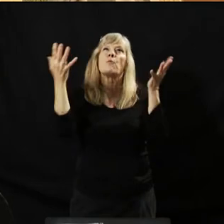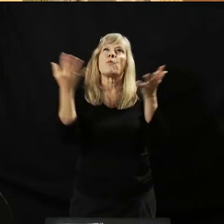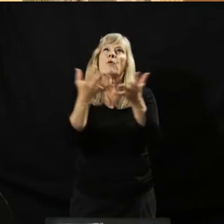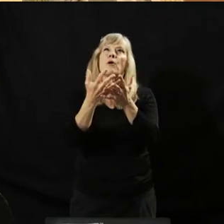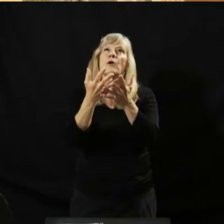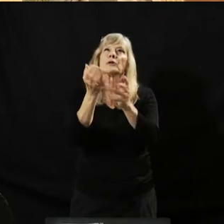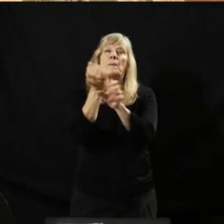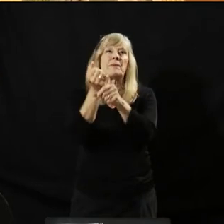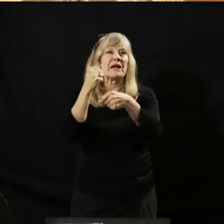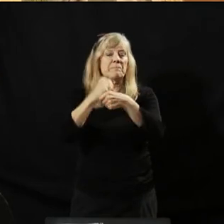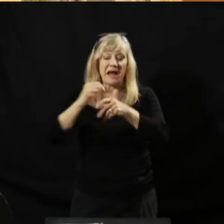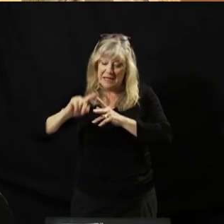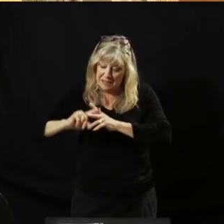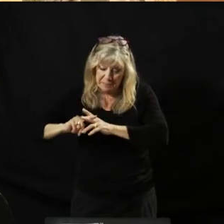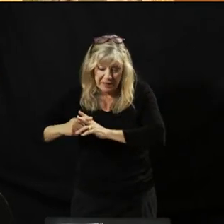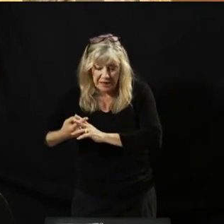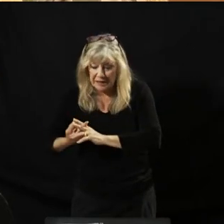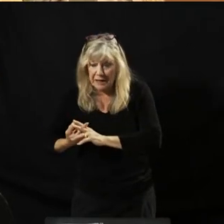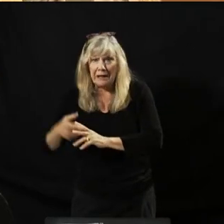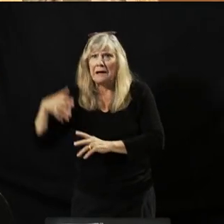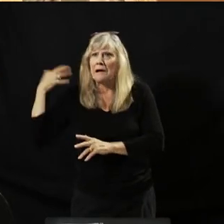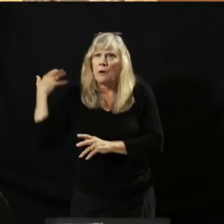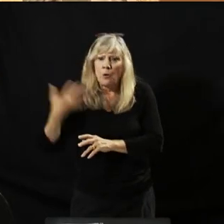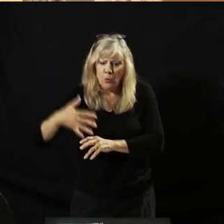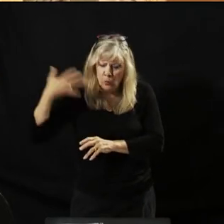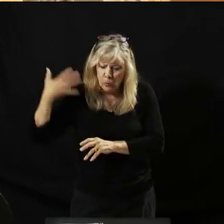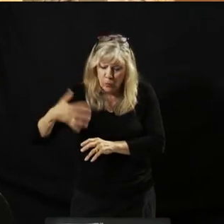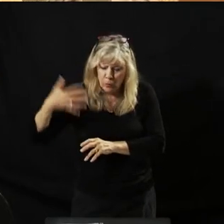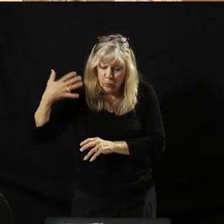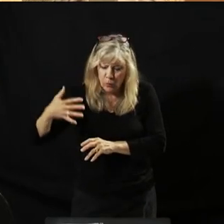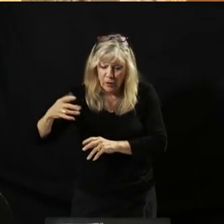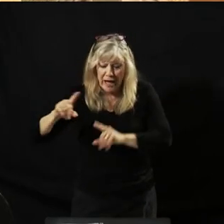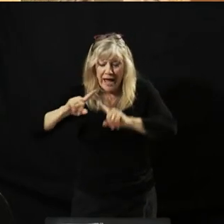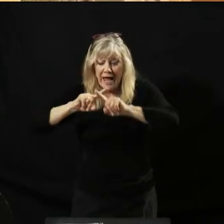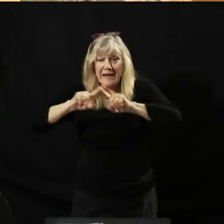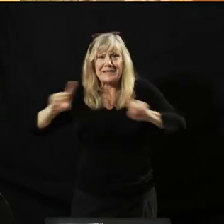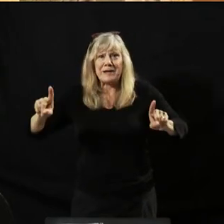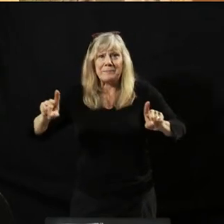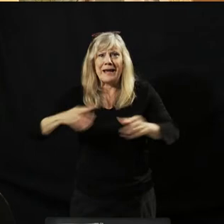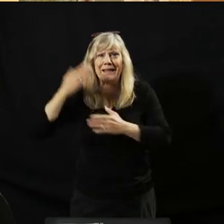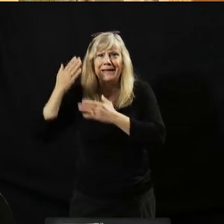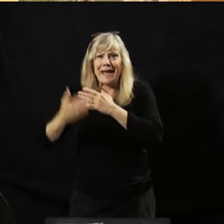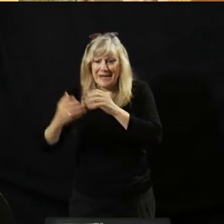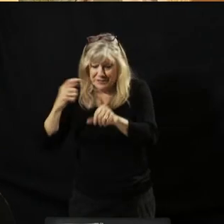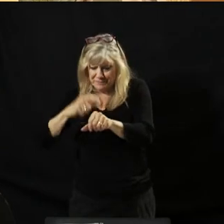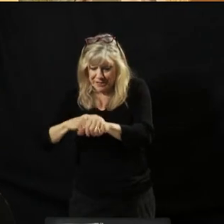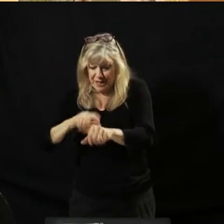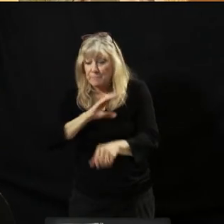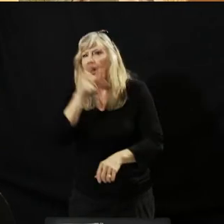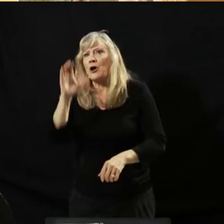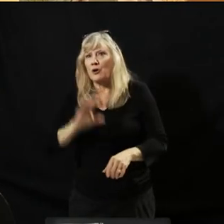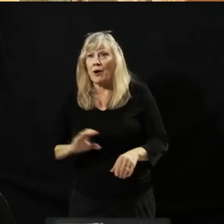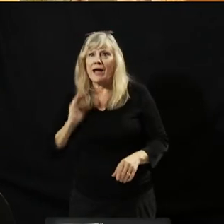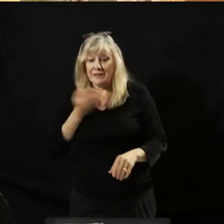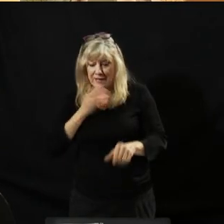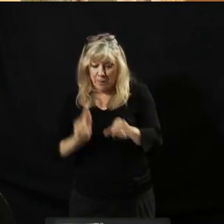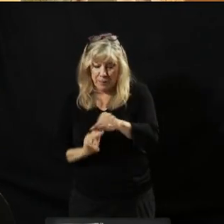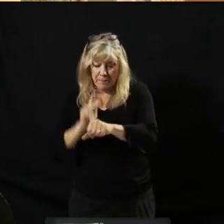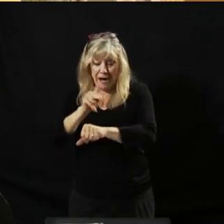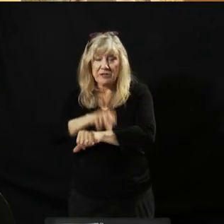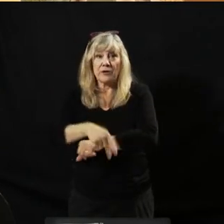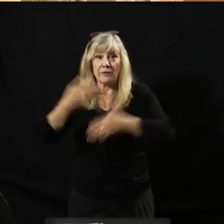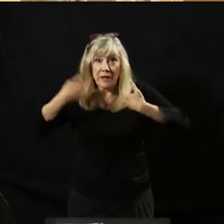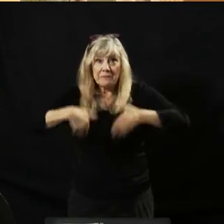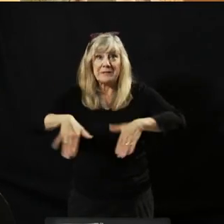beginning, except that, at the end of the ages, Christ our Passover has been sacrificed,